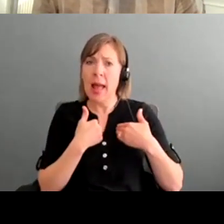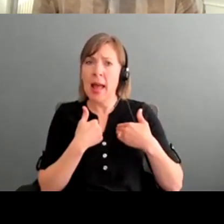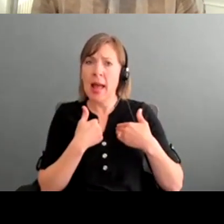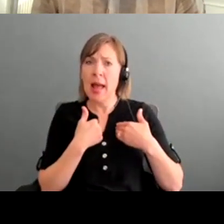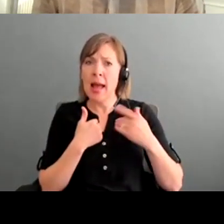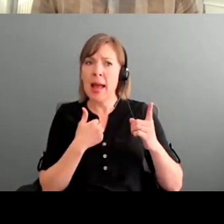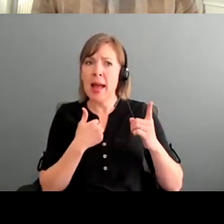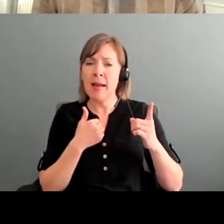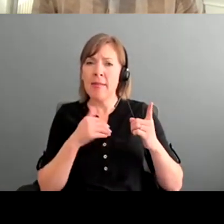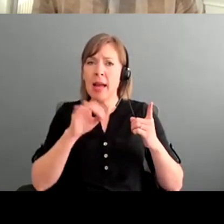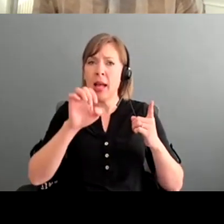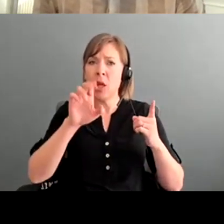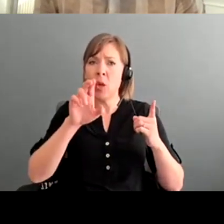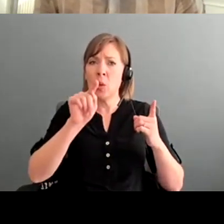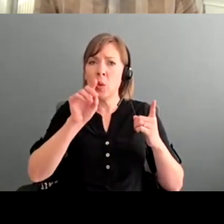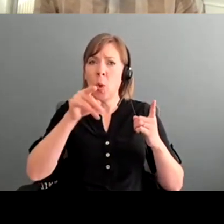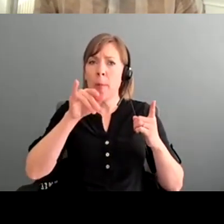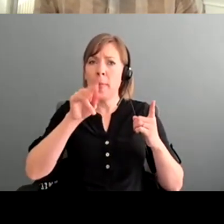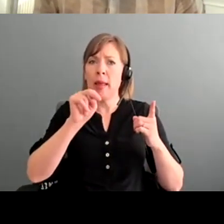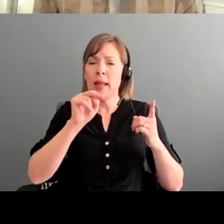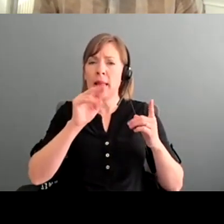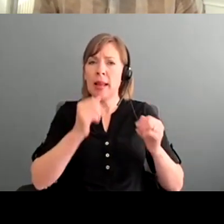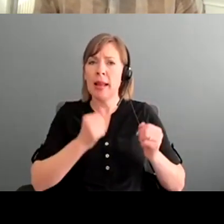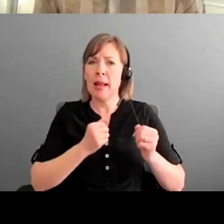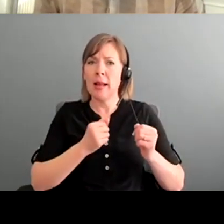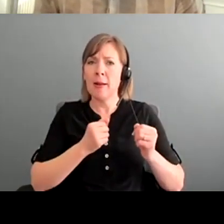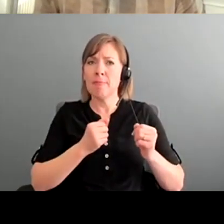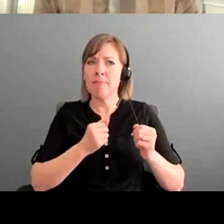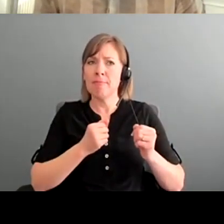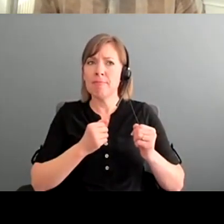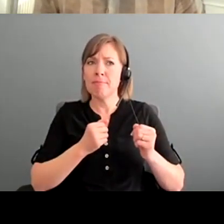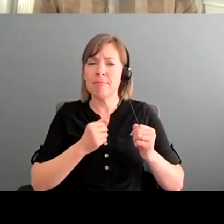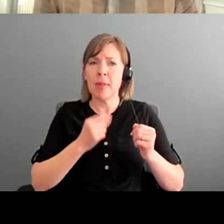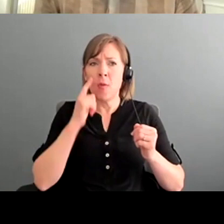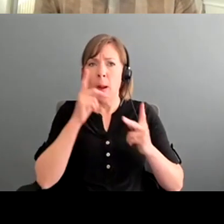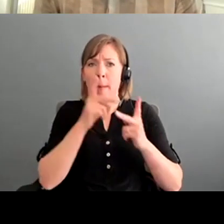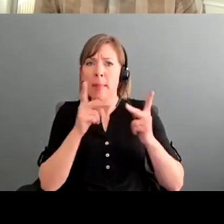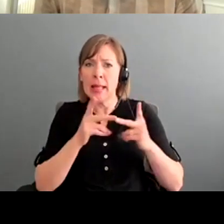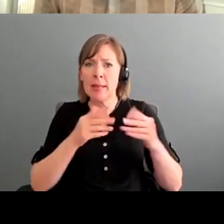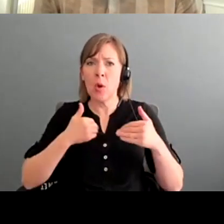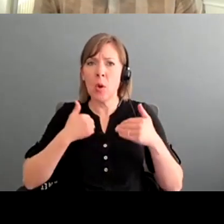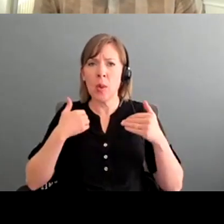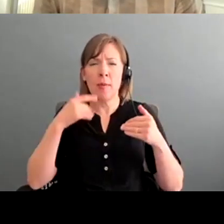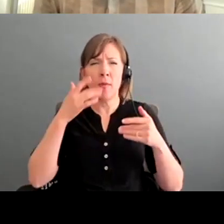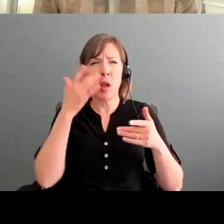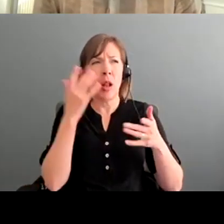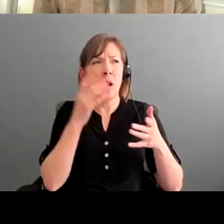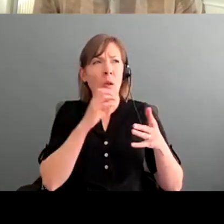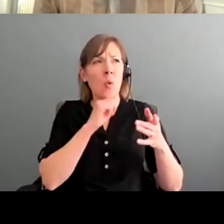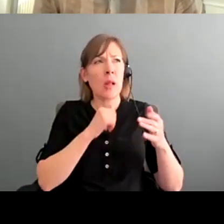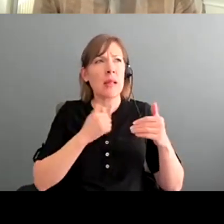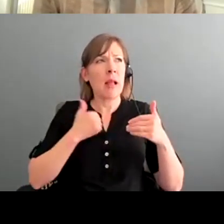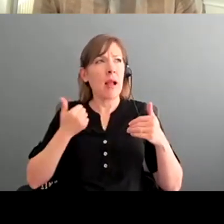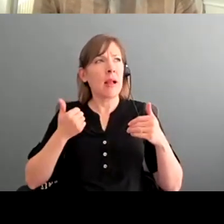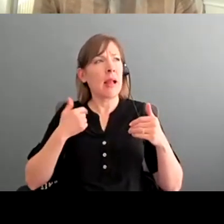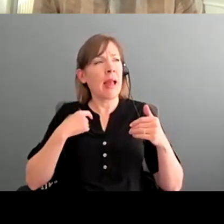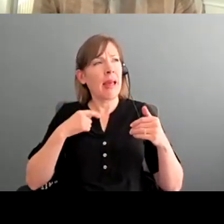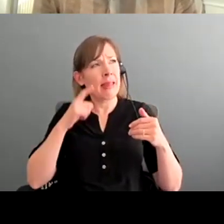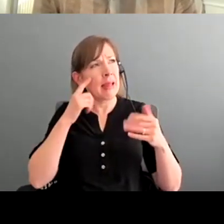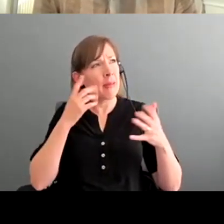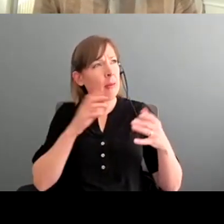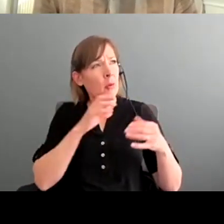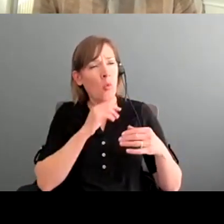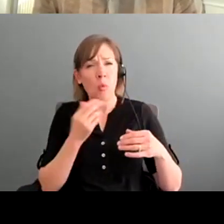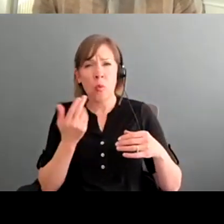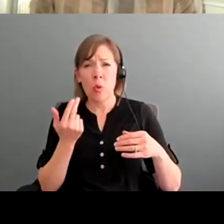utopian aspiration as a place for youth. I forget what the lowest age you can go is. It's like maybe